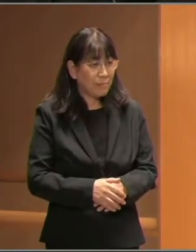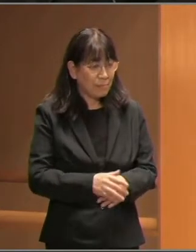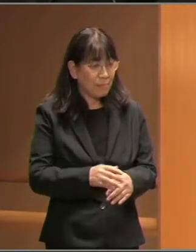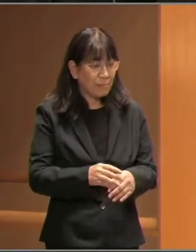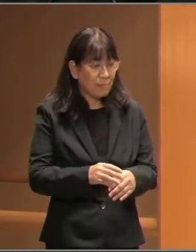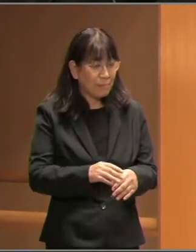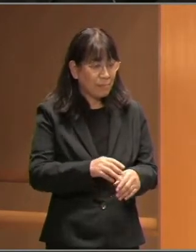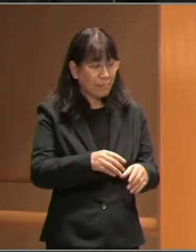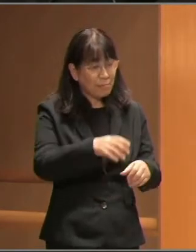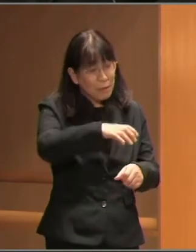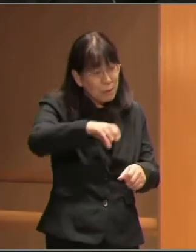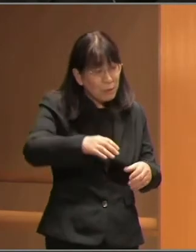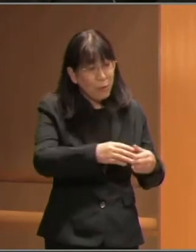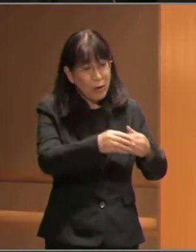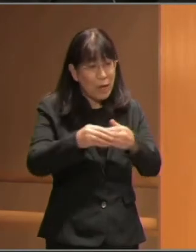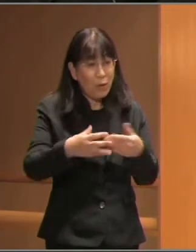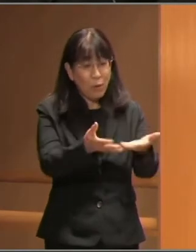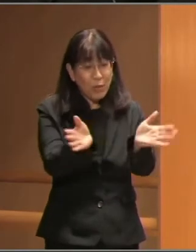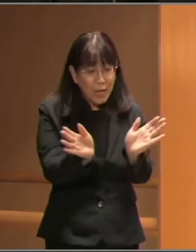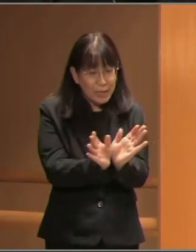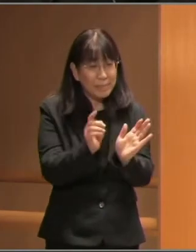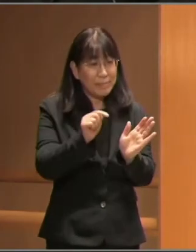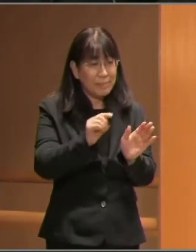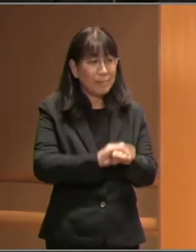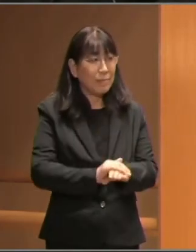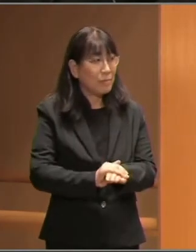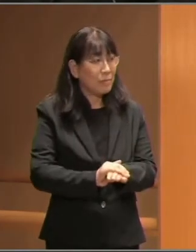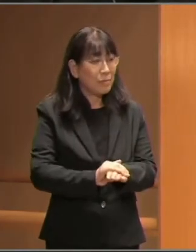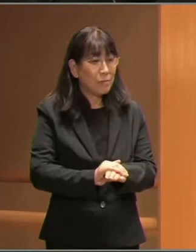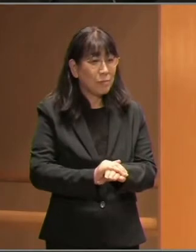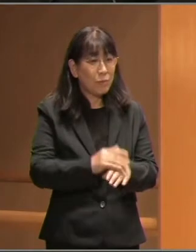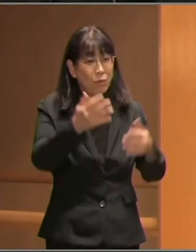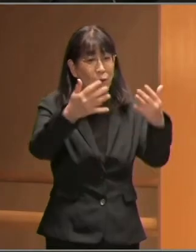these are many handmade